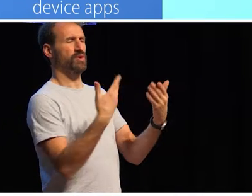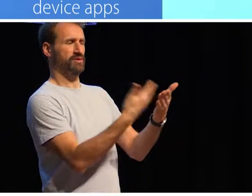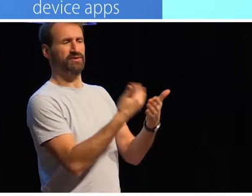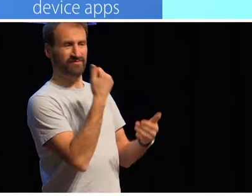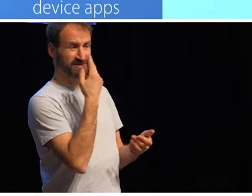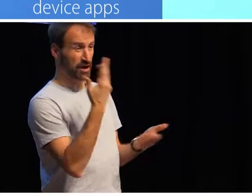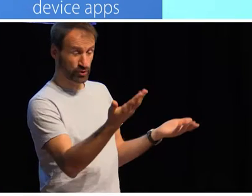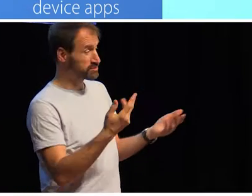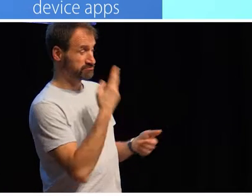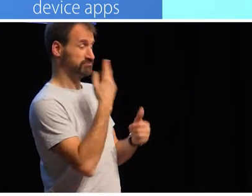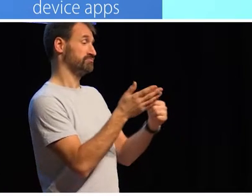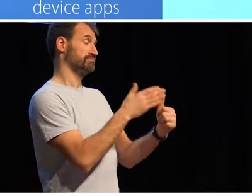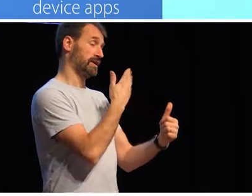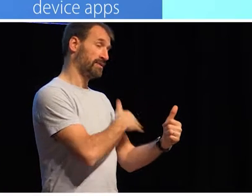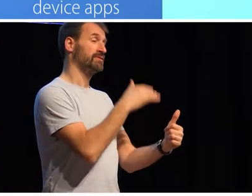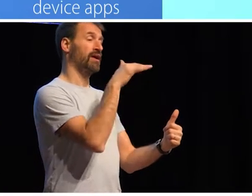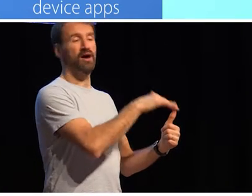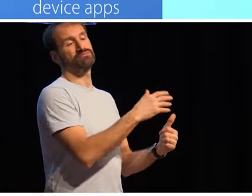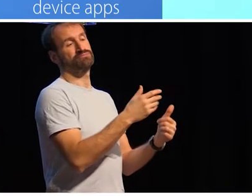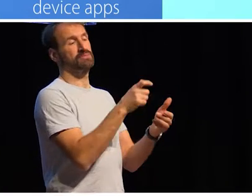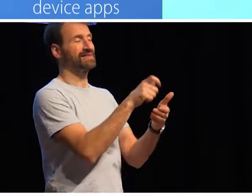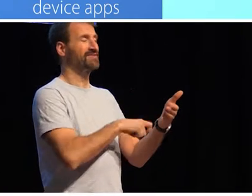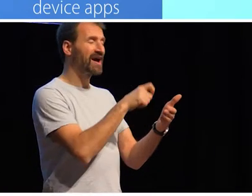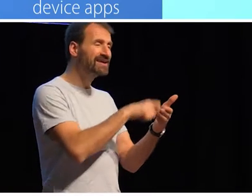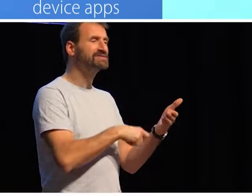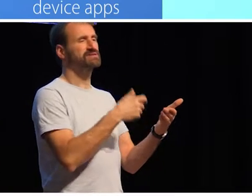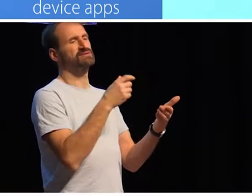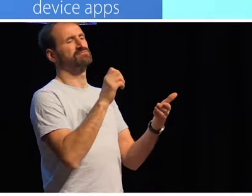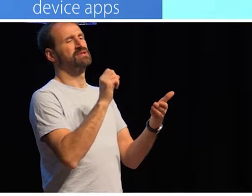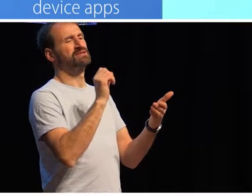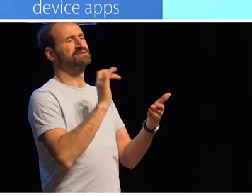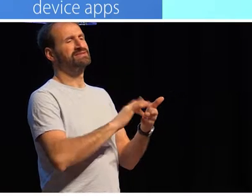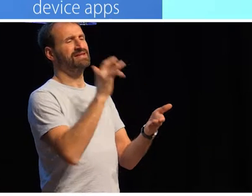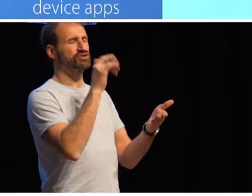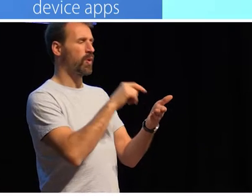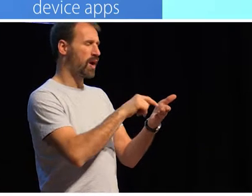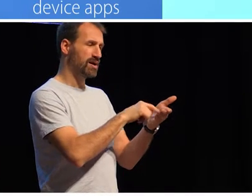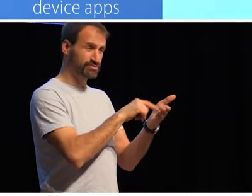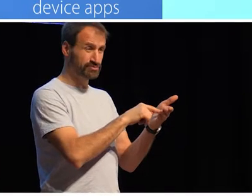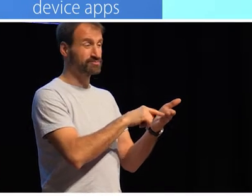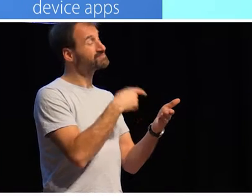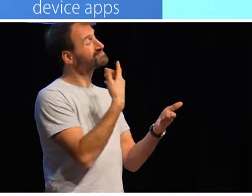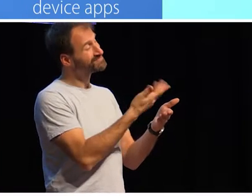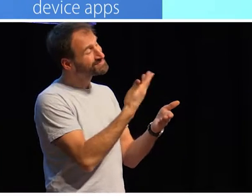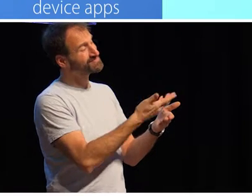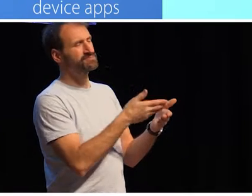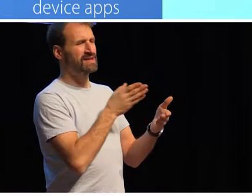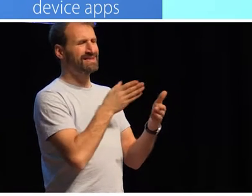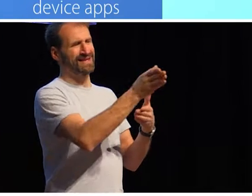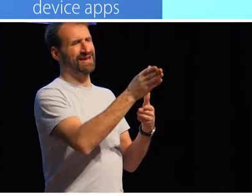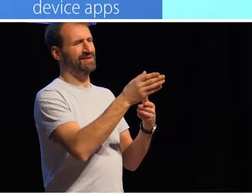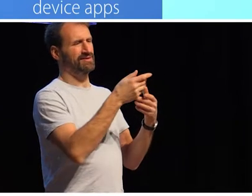have those devices and sensors or sensor networks. These are basically the devices that interact with the